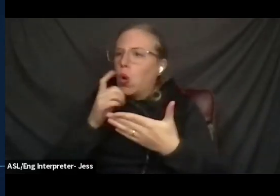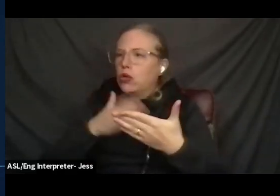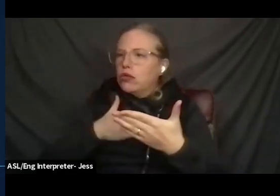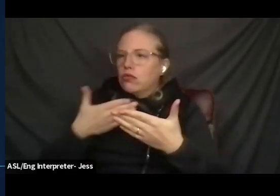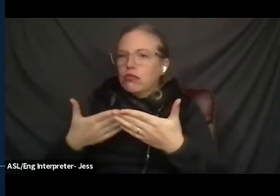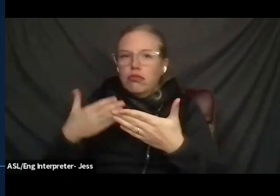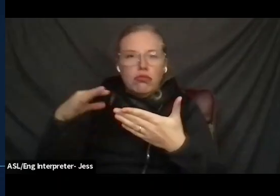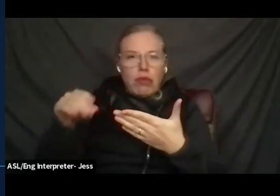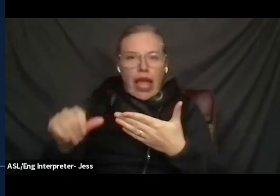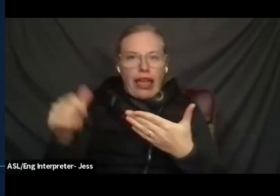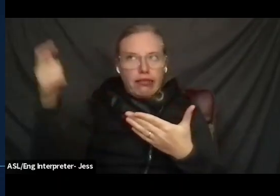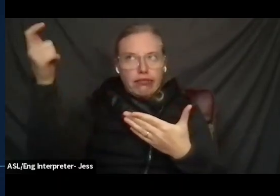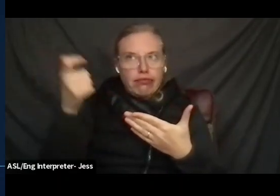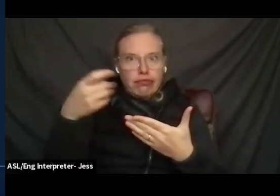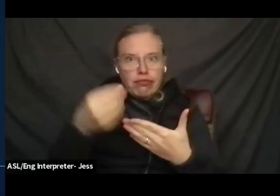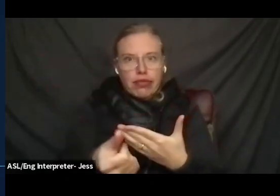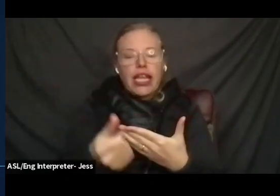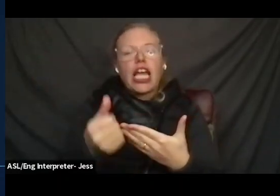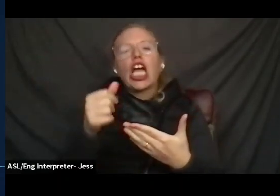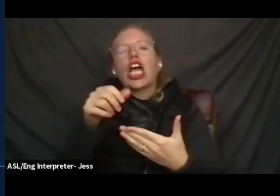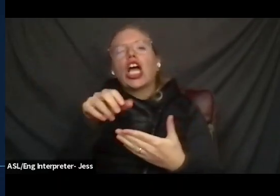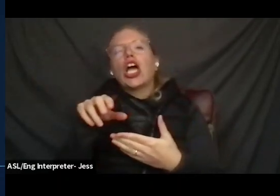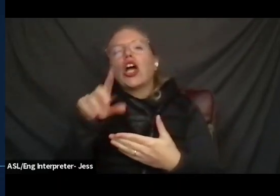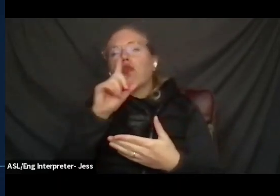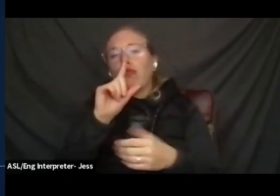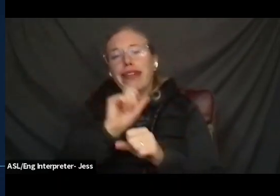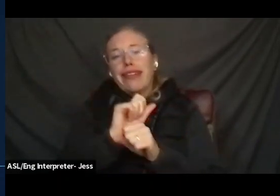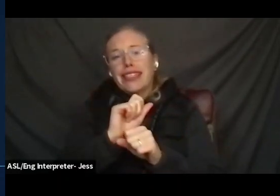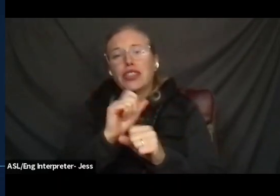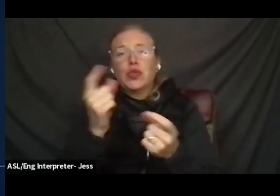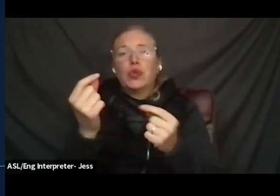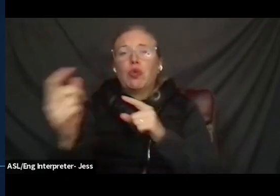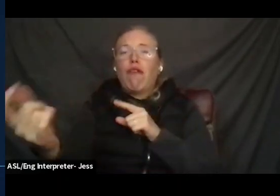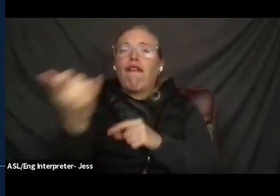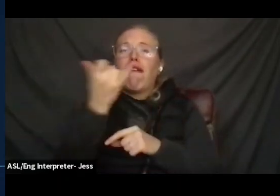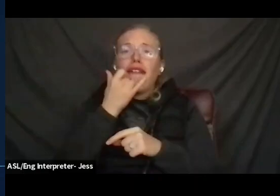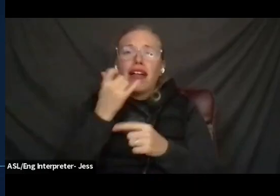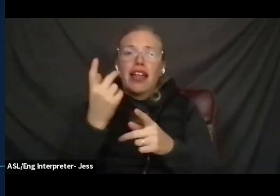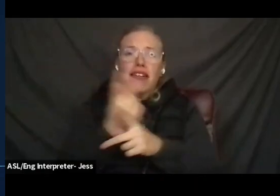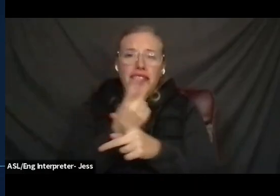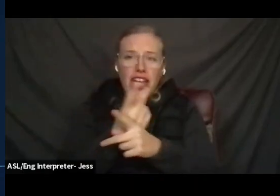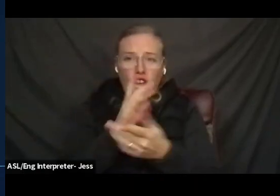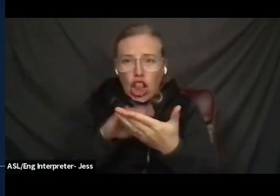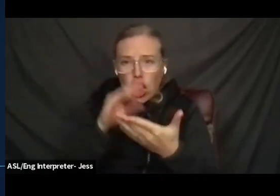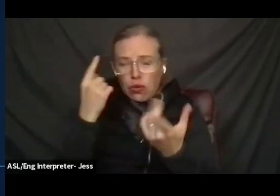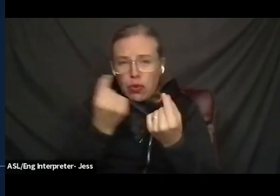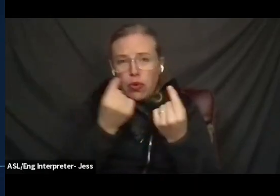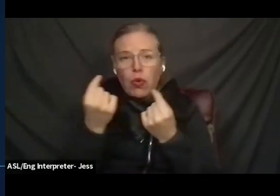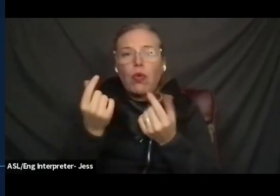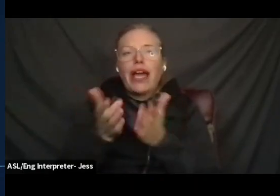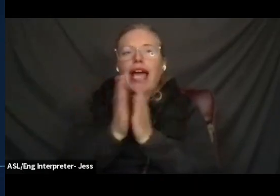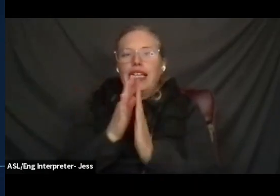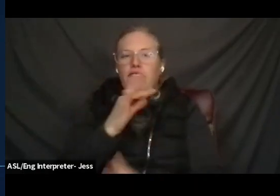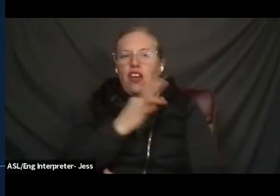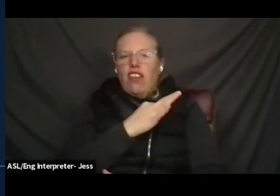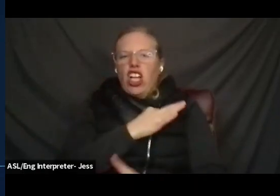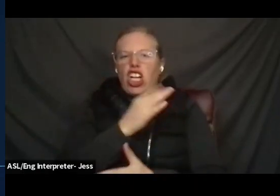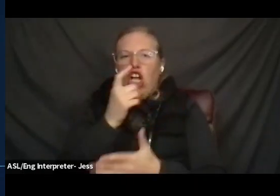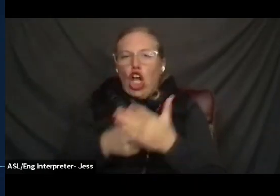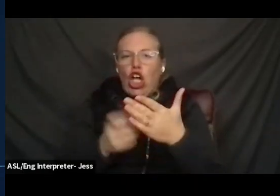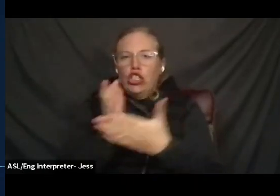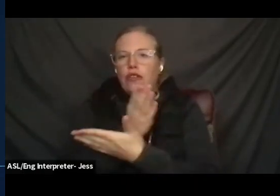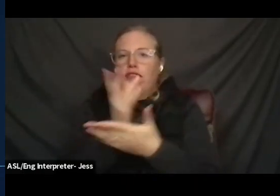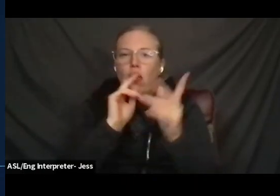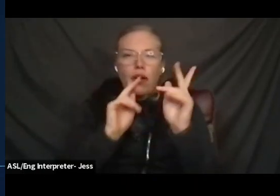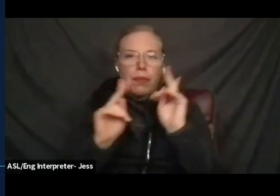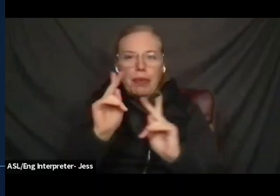it. So the real answer is just call us and find out what we can do. We do often ask for a voluntary cost share for people who can